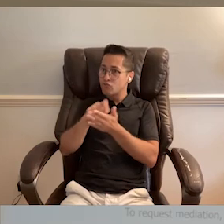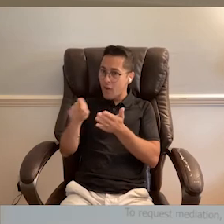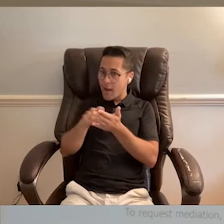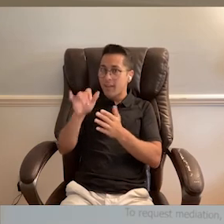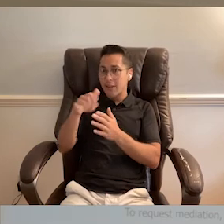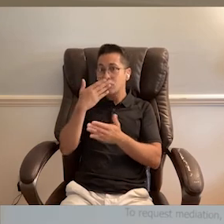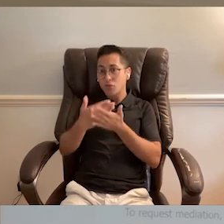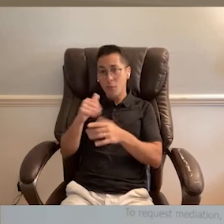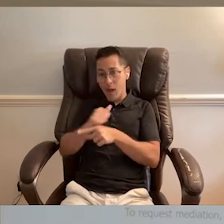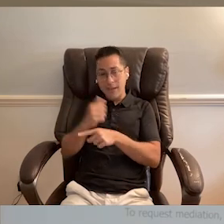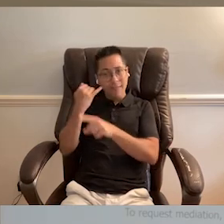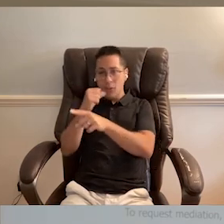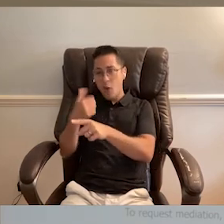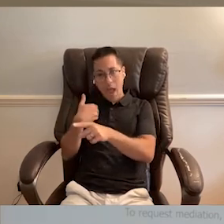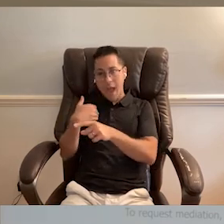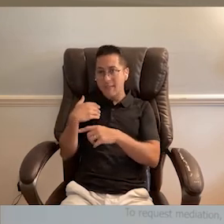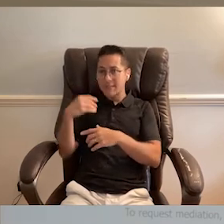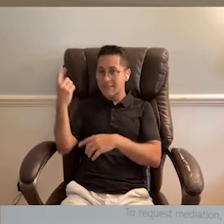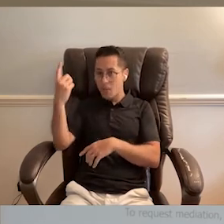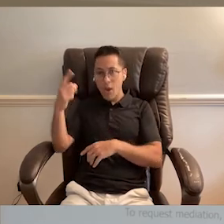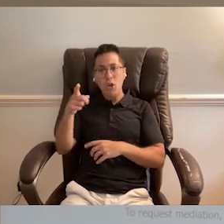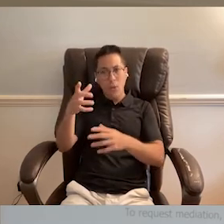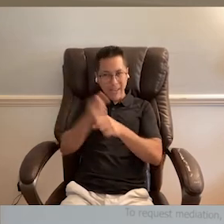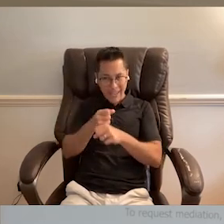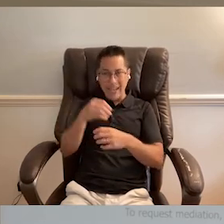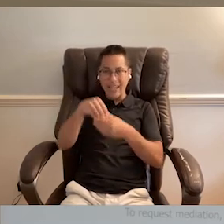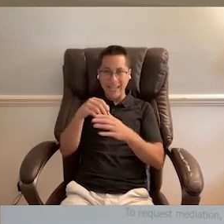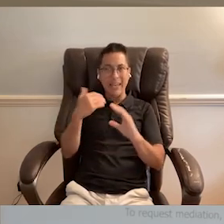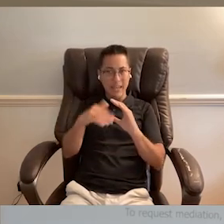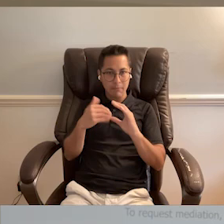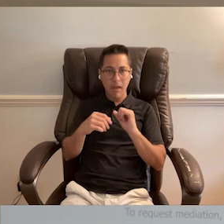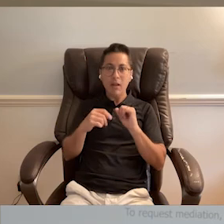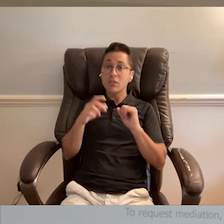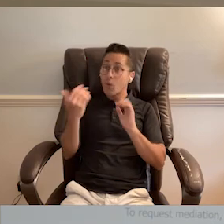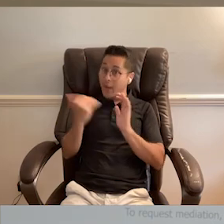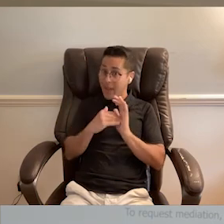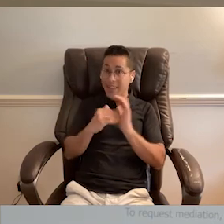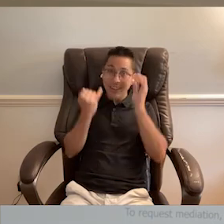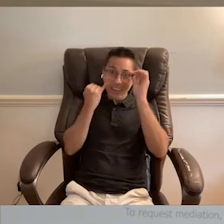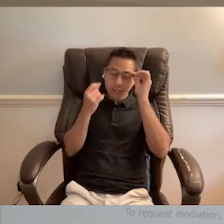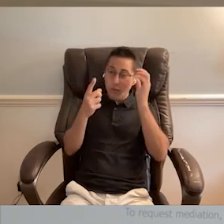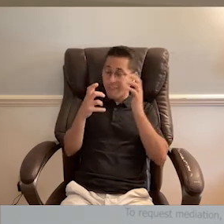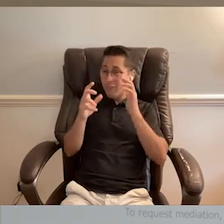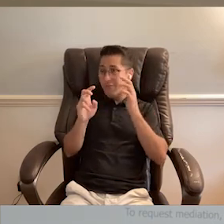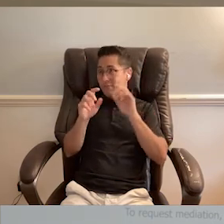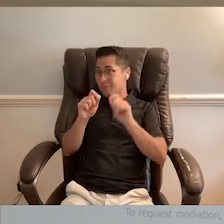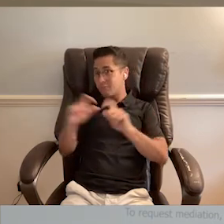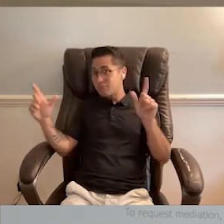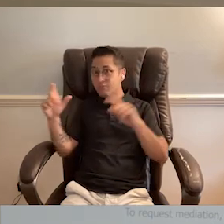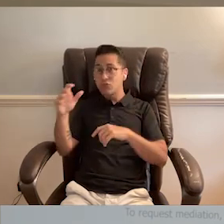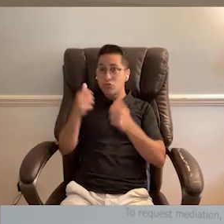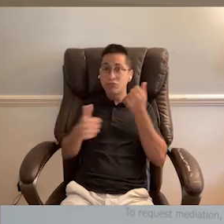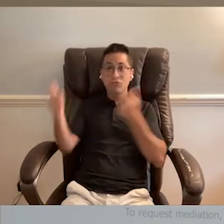already have it somewhere, you want to get it in an email so that again, if you have to go up to like say the superintendent, you can say,